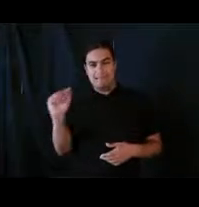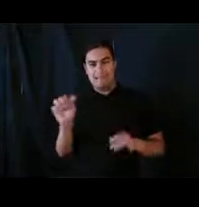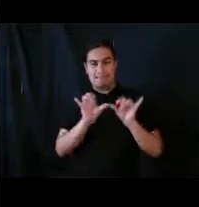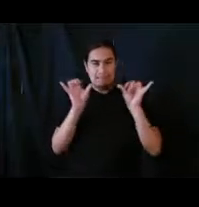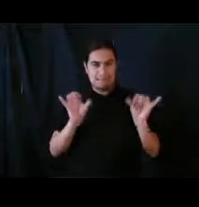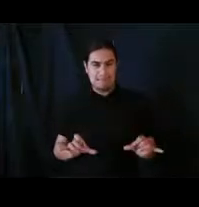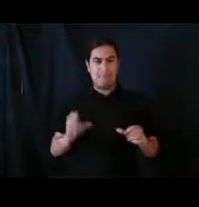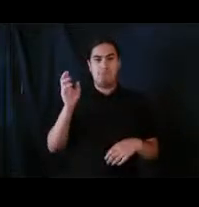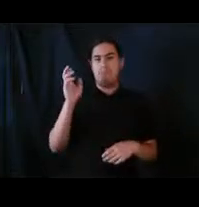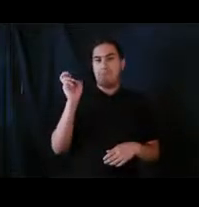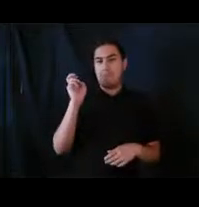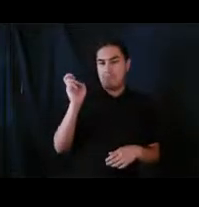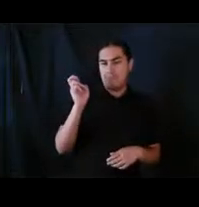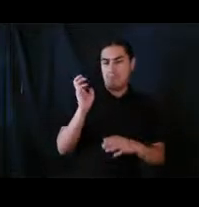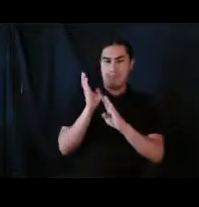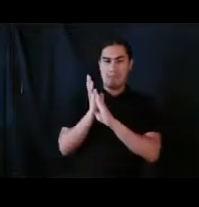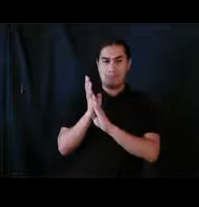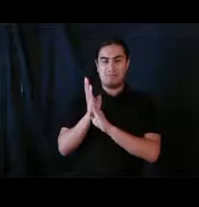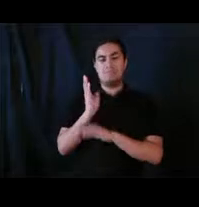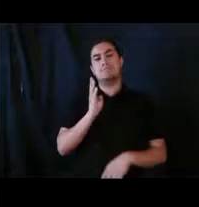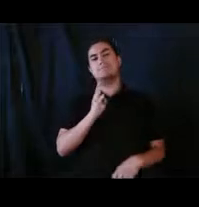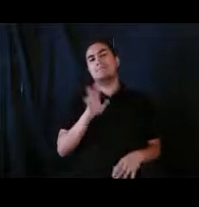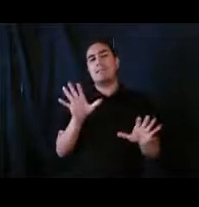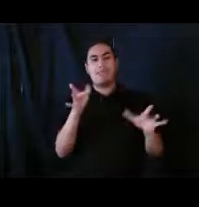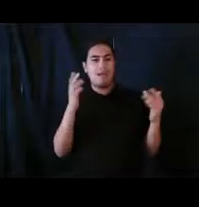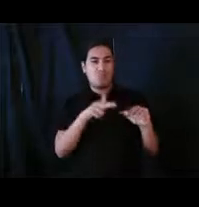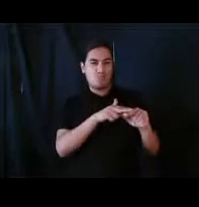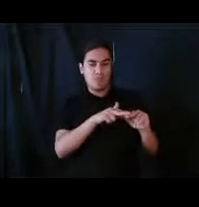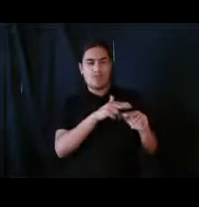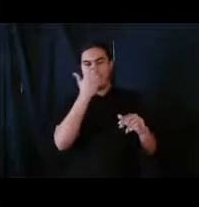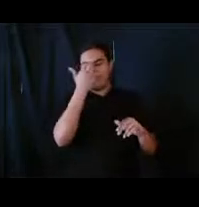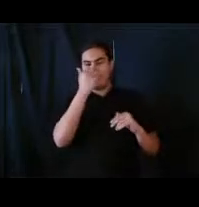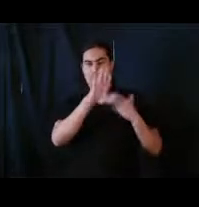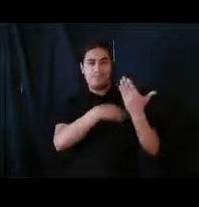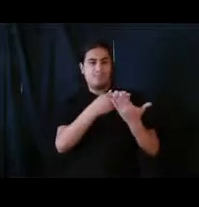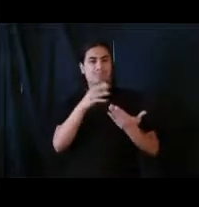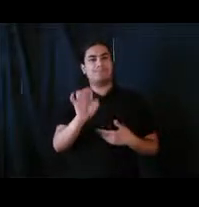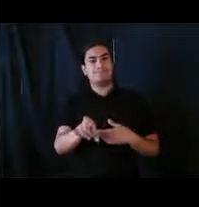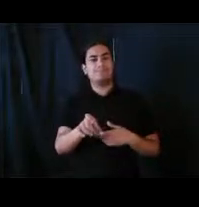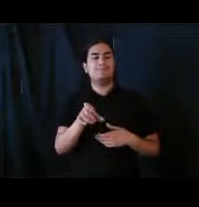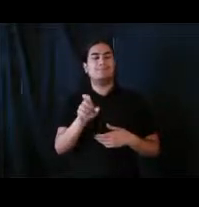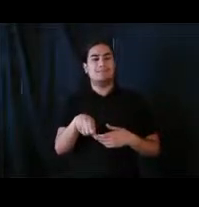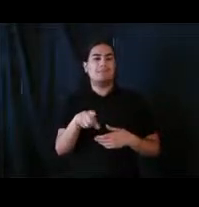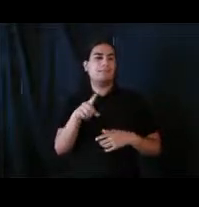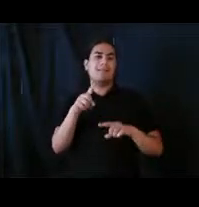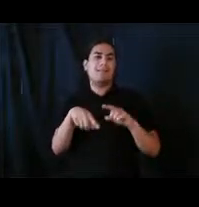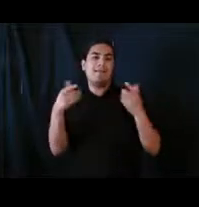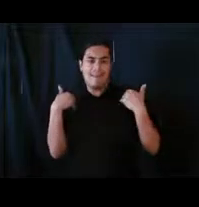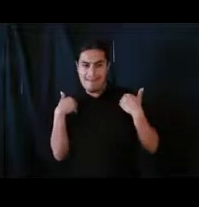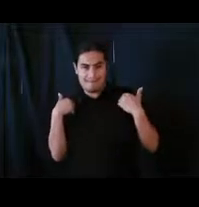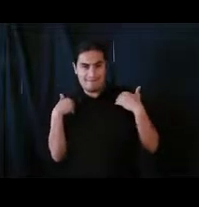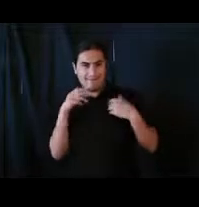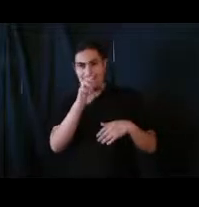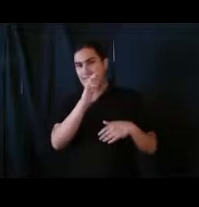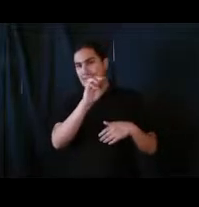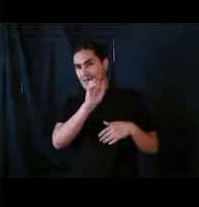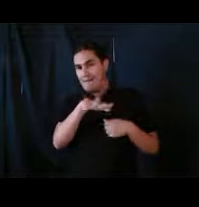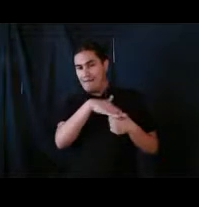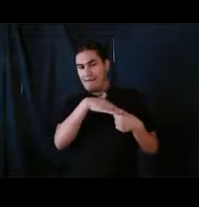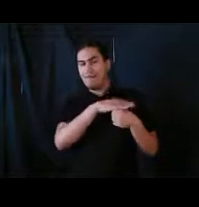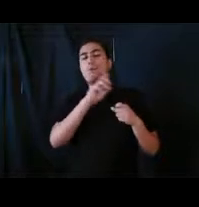rapid transit all in one place a connectivity that we cannot achieve anywhere else in the bay area it's right here in the south bay at deardon